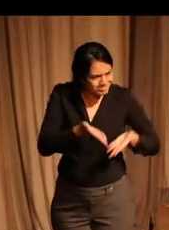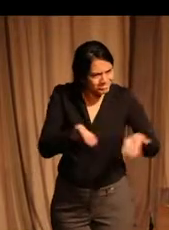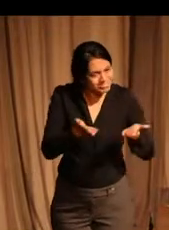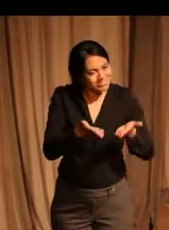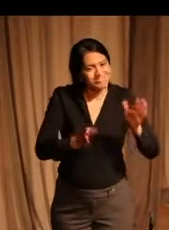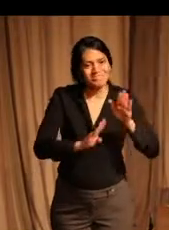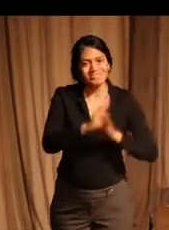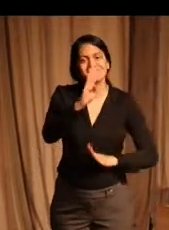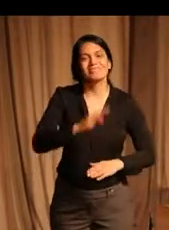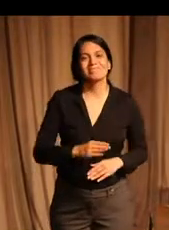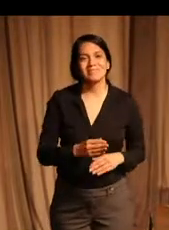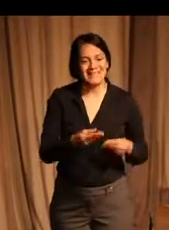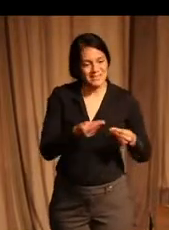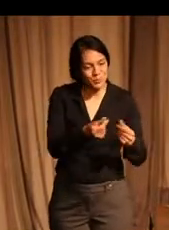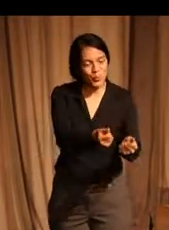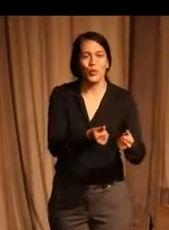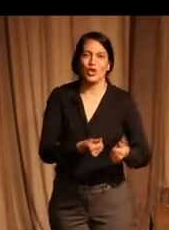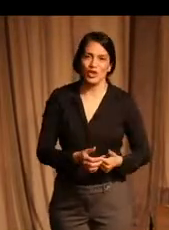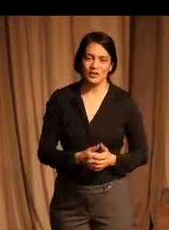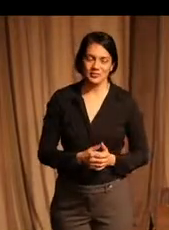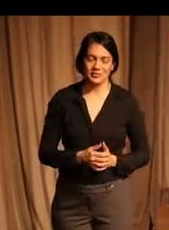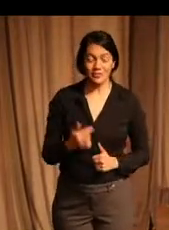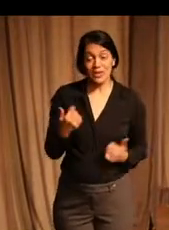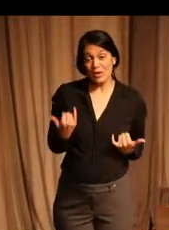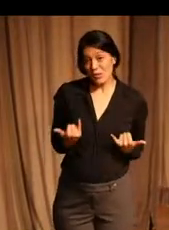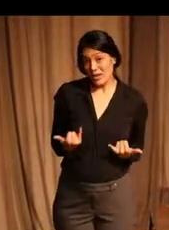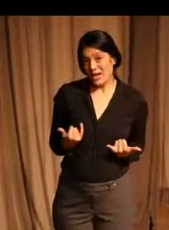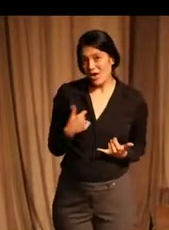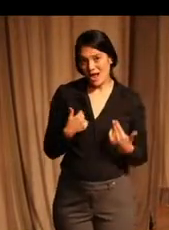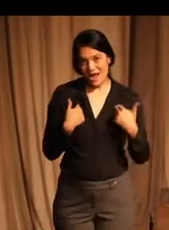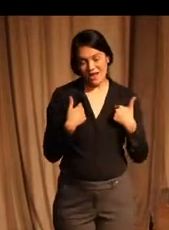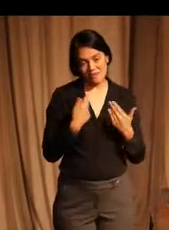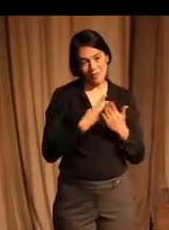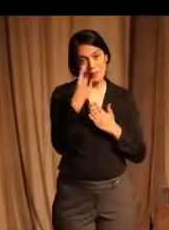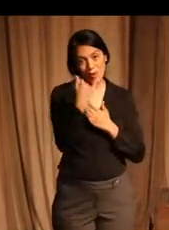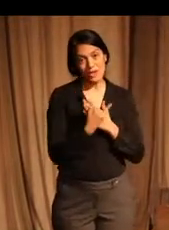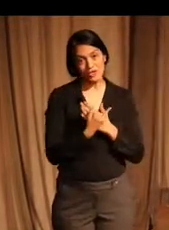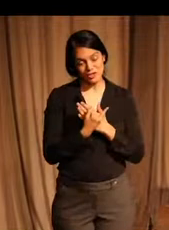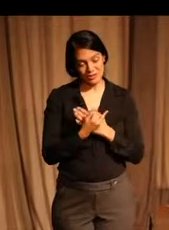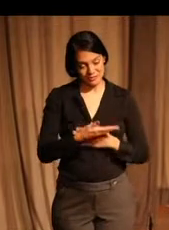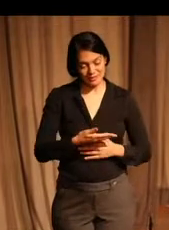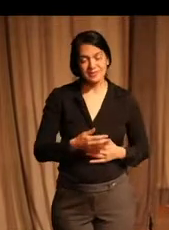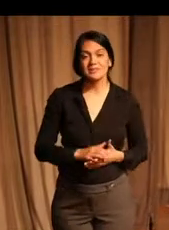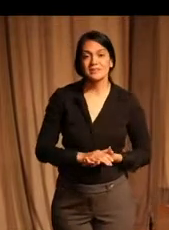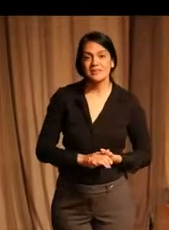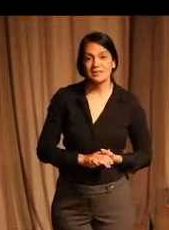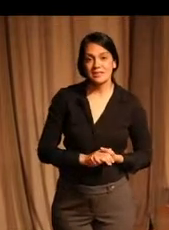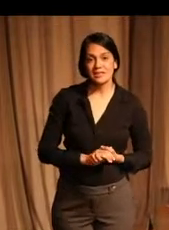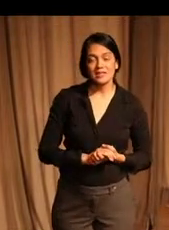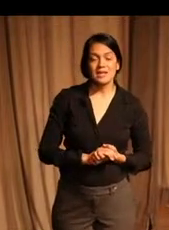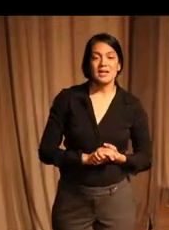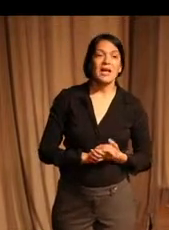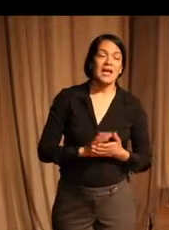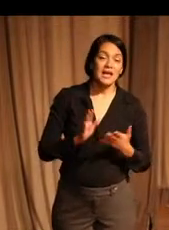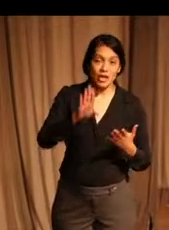Absolutely. So I'm thinking about the project that I'm working on now, which is an edited volume on the work of Gloria Rolando, the